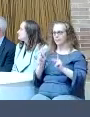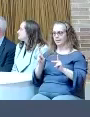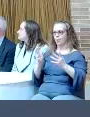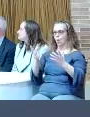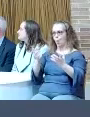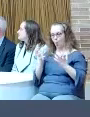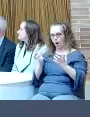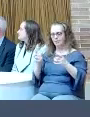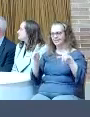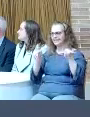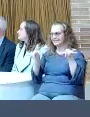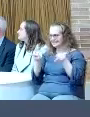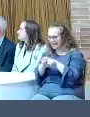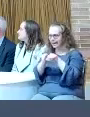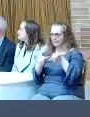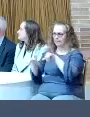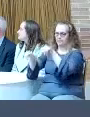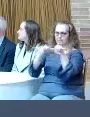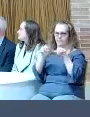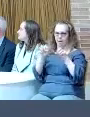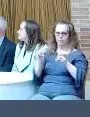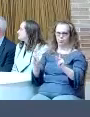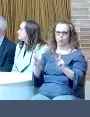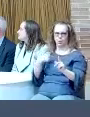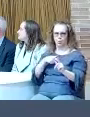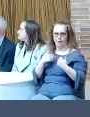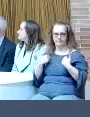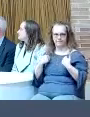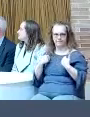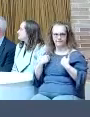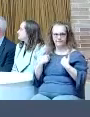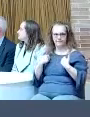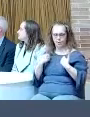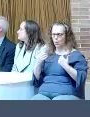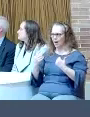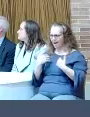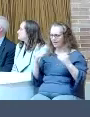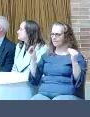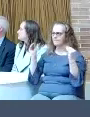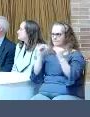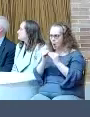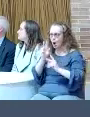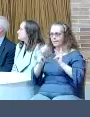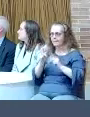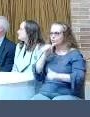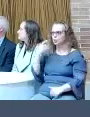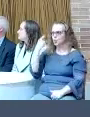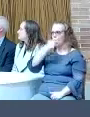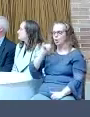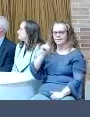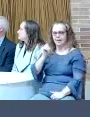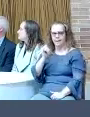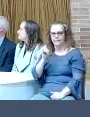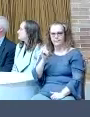opportunity that we have we having an influx of people who do not look like us who do